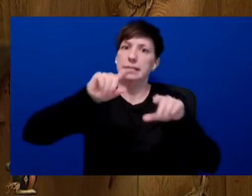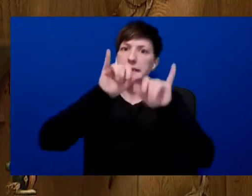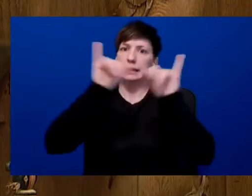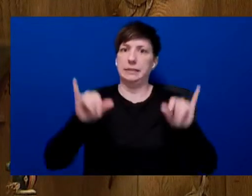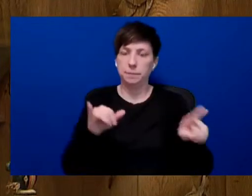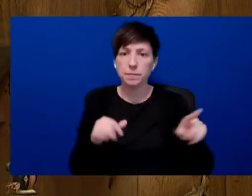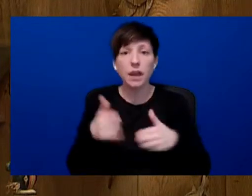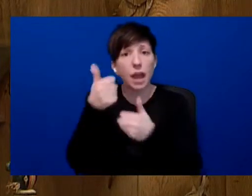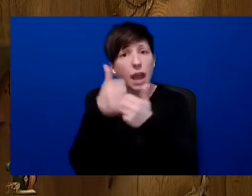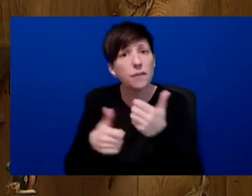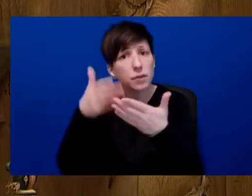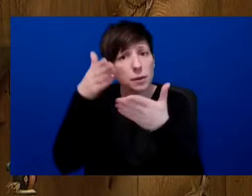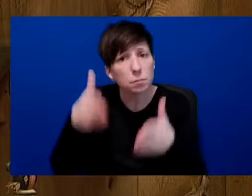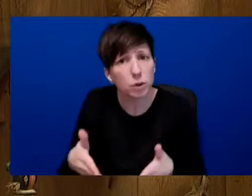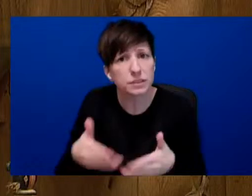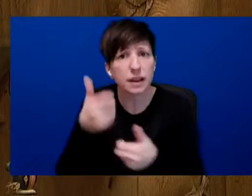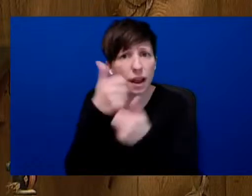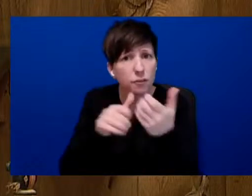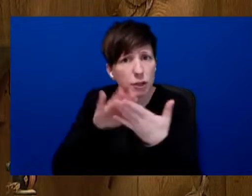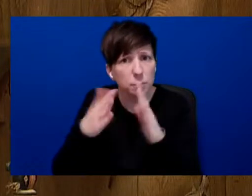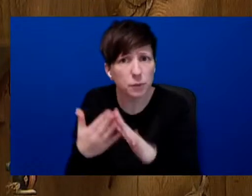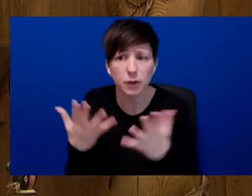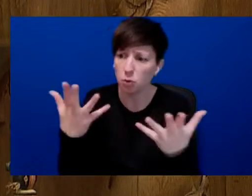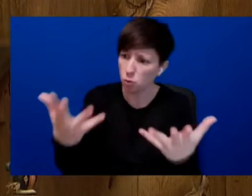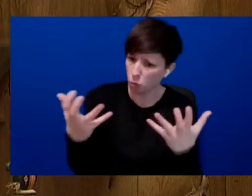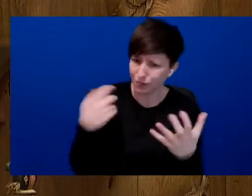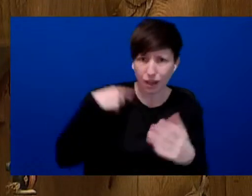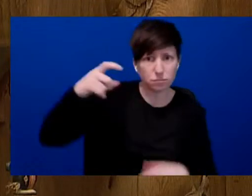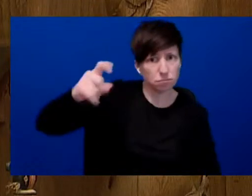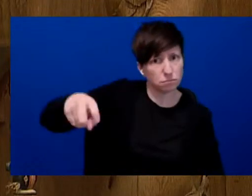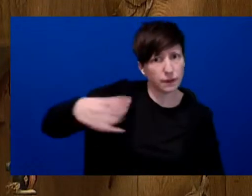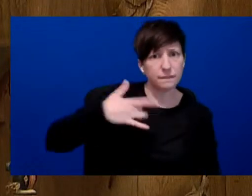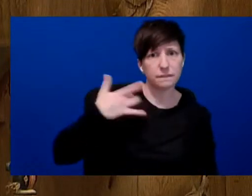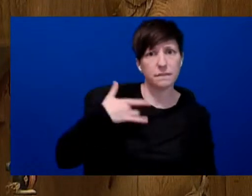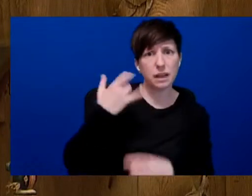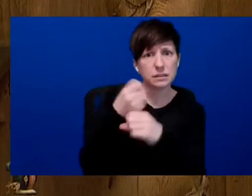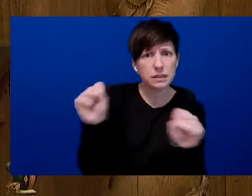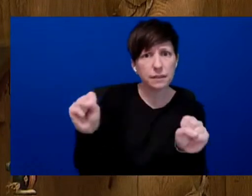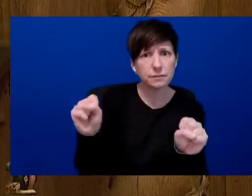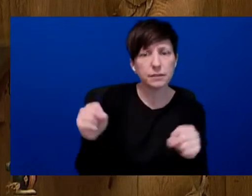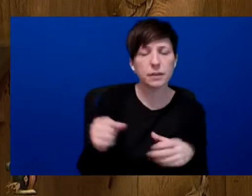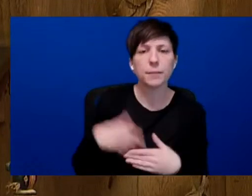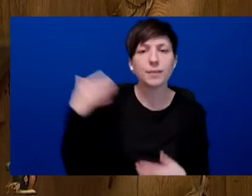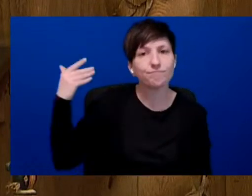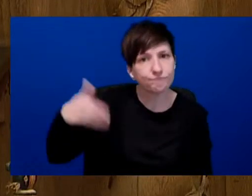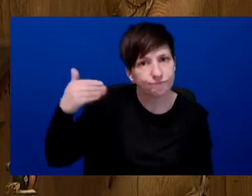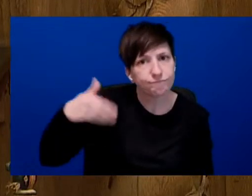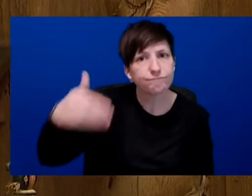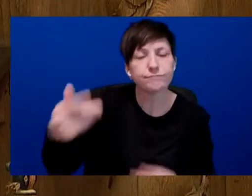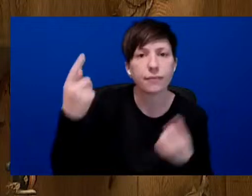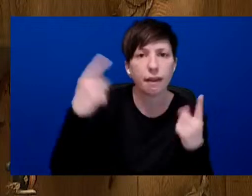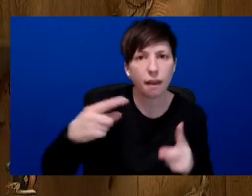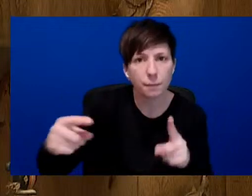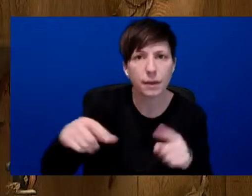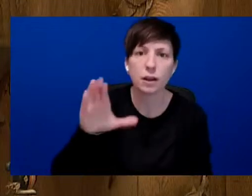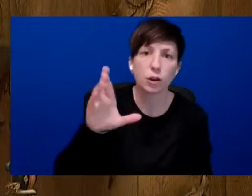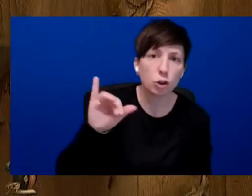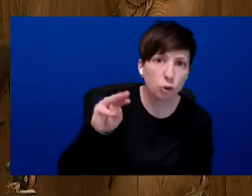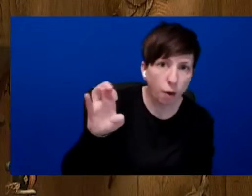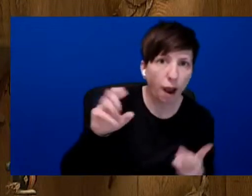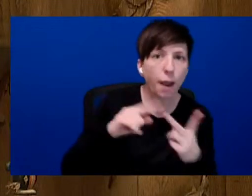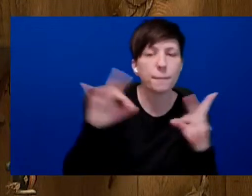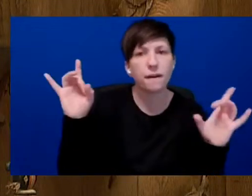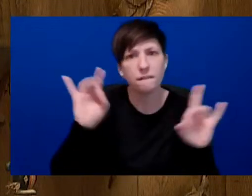wants and deserves to feel safe. But the incidents of crime, violence, and hate seen here and across North